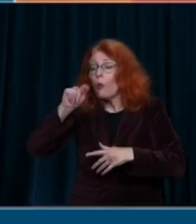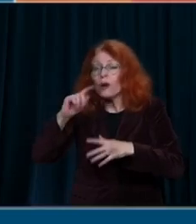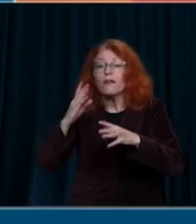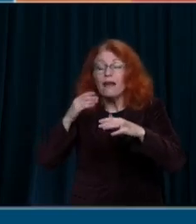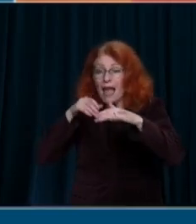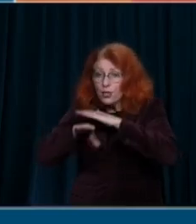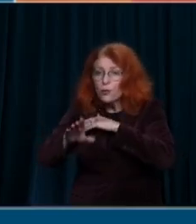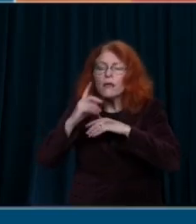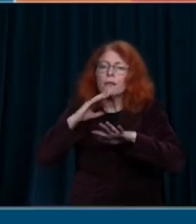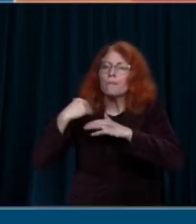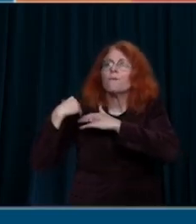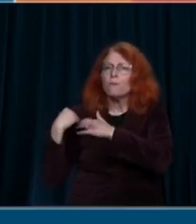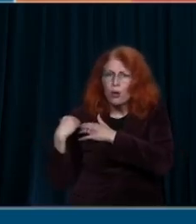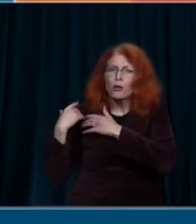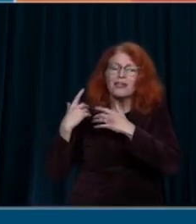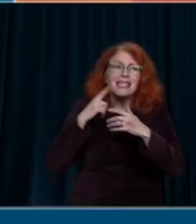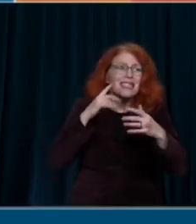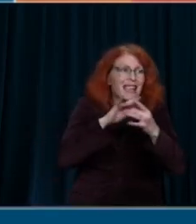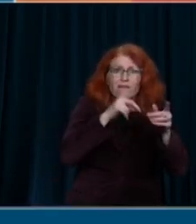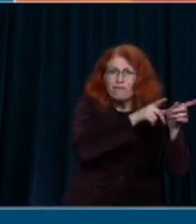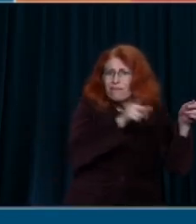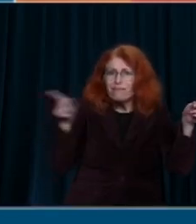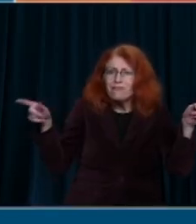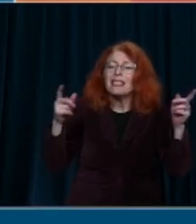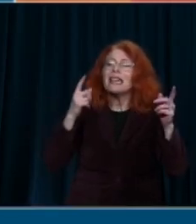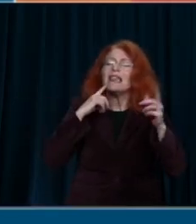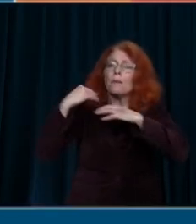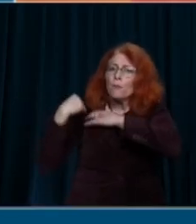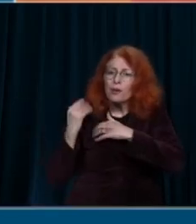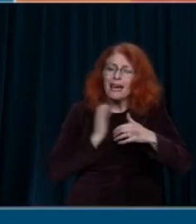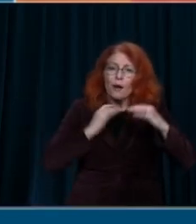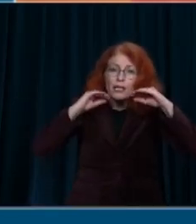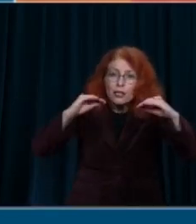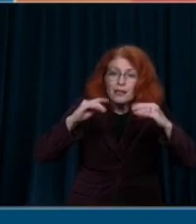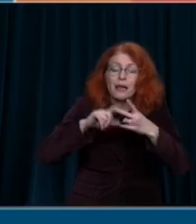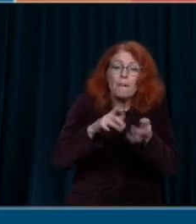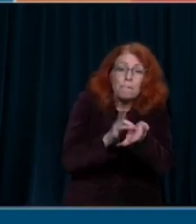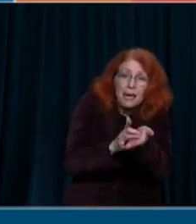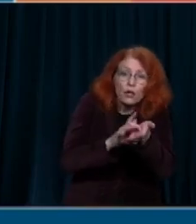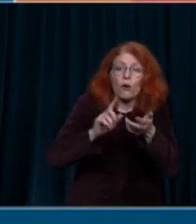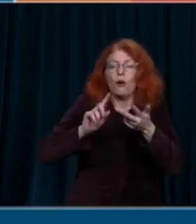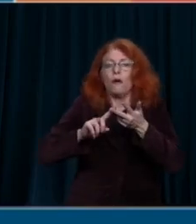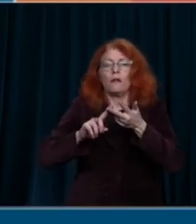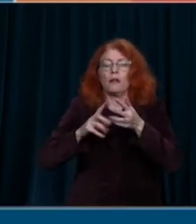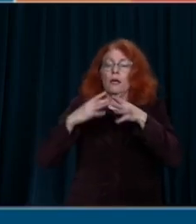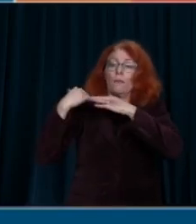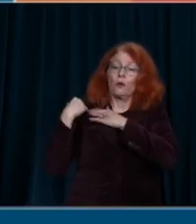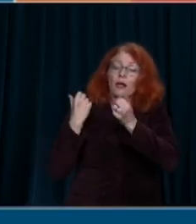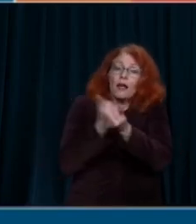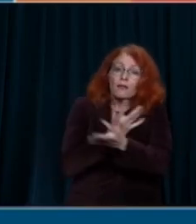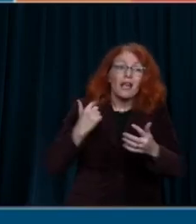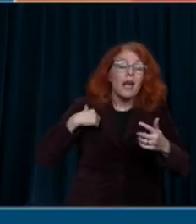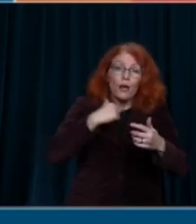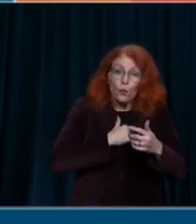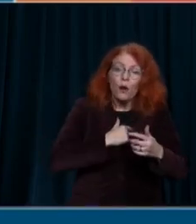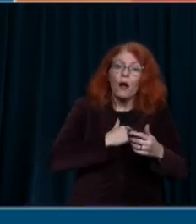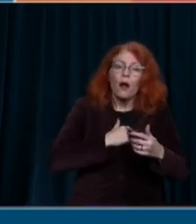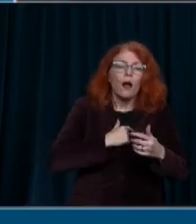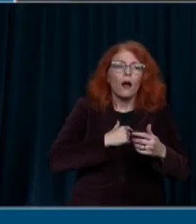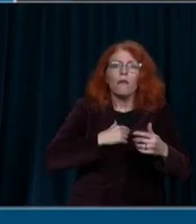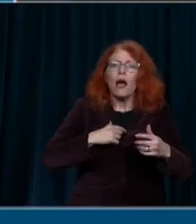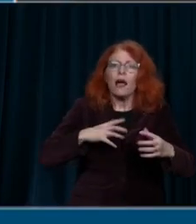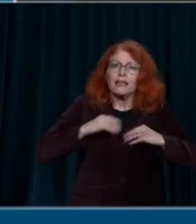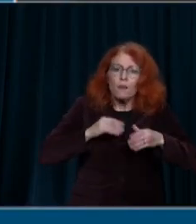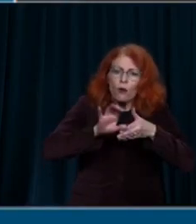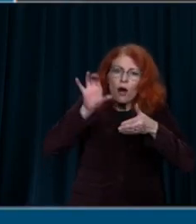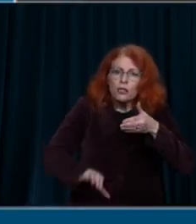They're burdening our, as has been said before, they're burdening our education, they're burdening our medical, they're burdening everything, and we're paying for them to have a free lunch.